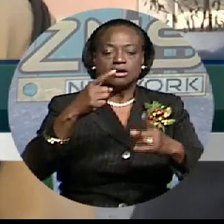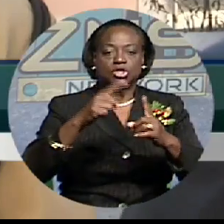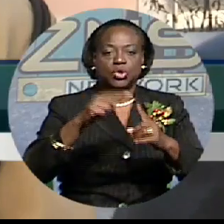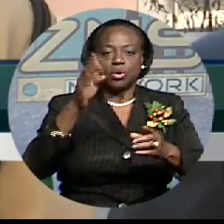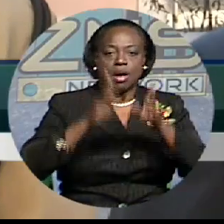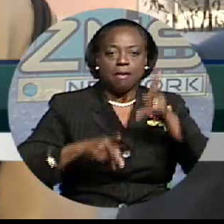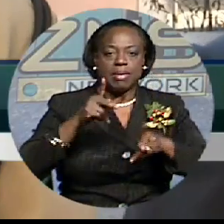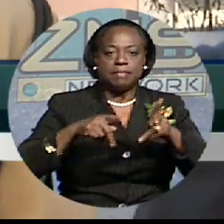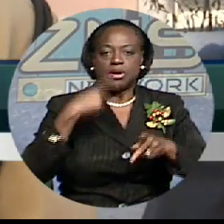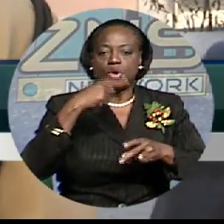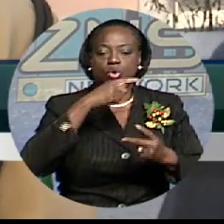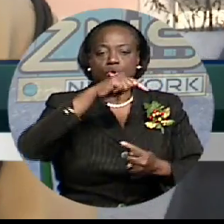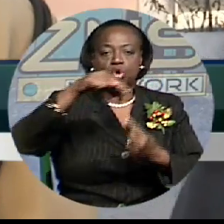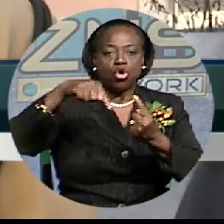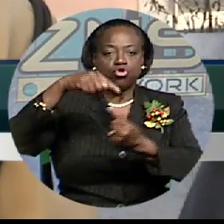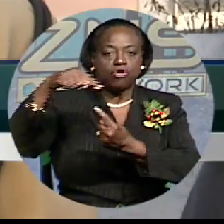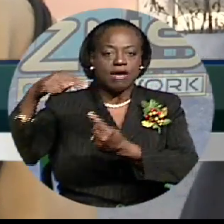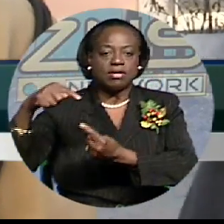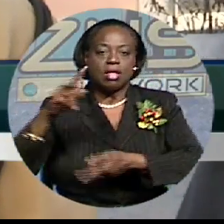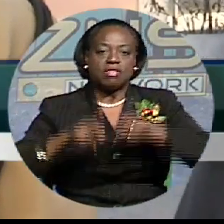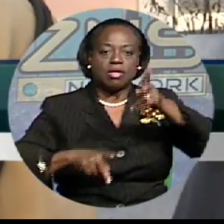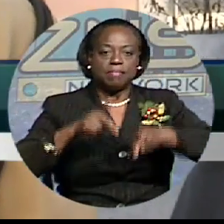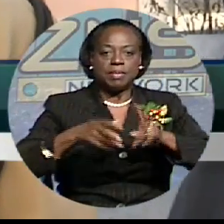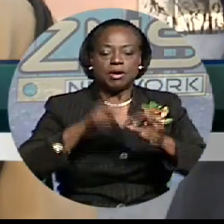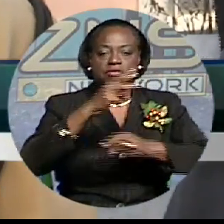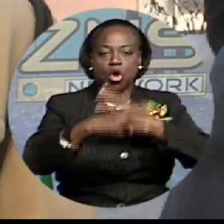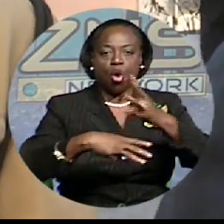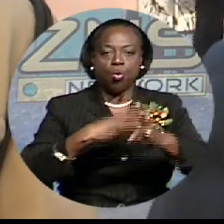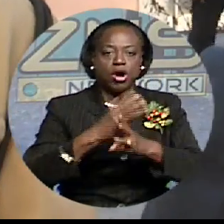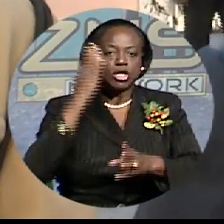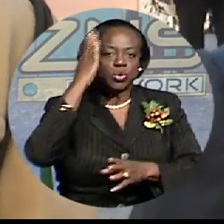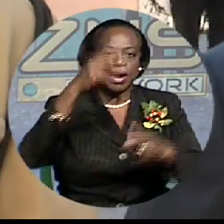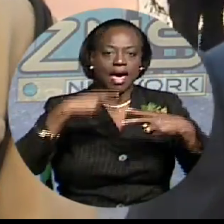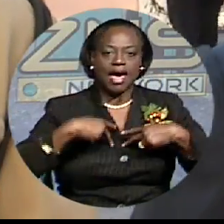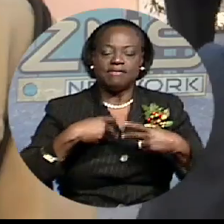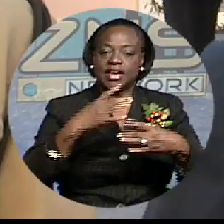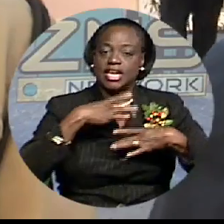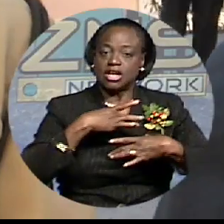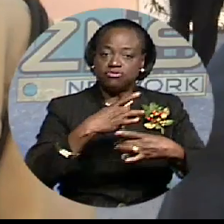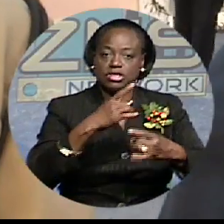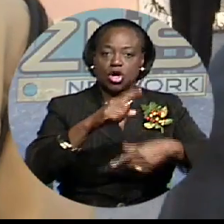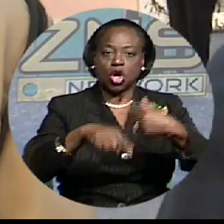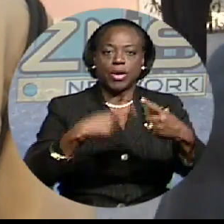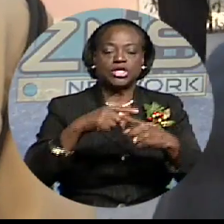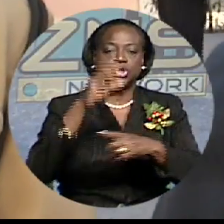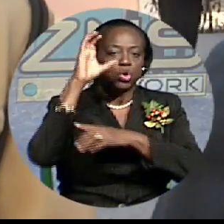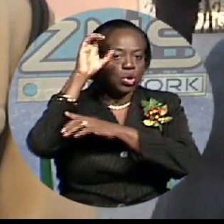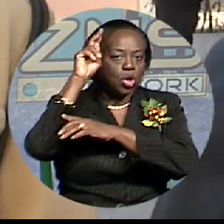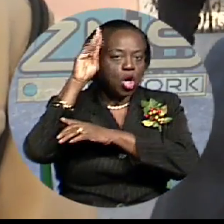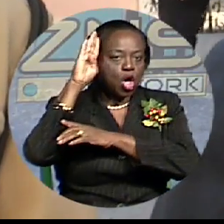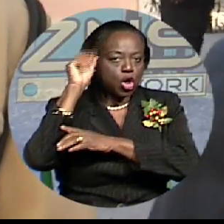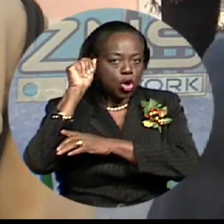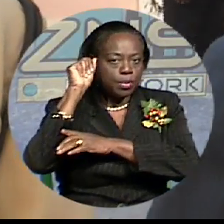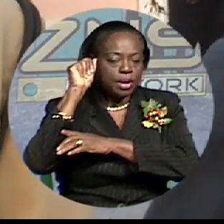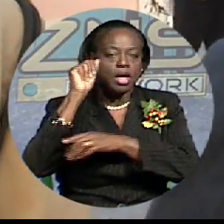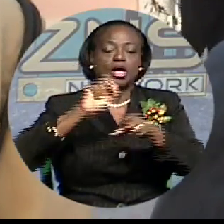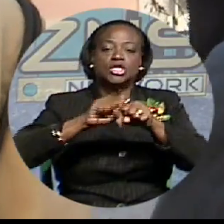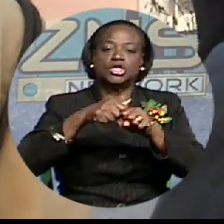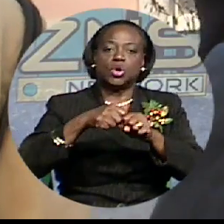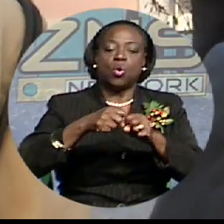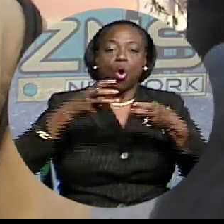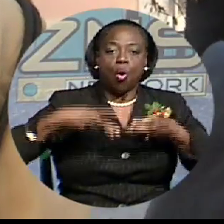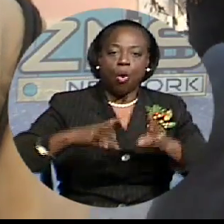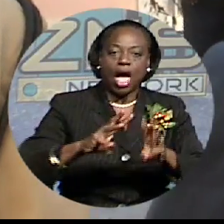And therefore the people of the world will have a particular interest in going to Cuba. And that's why, whilst we were there, in